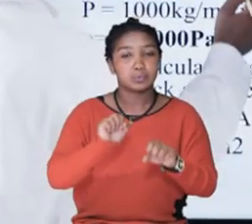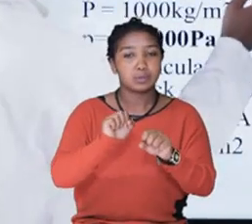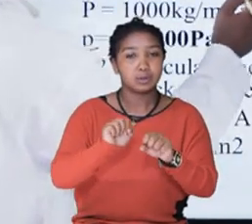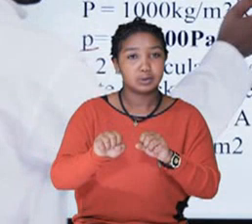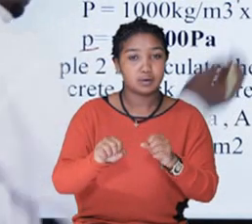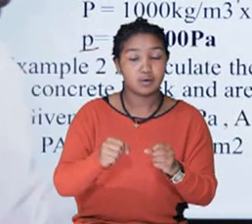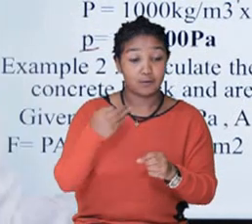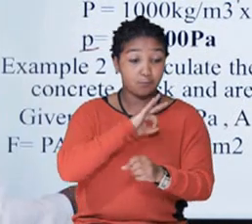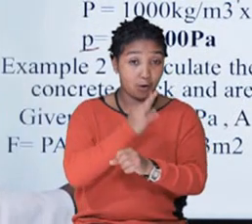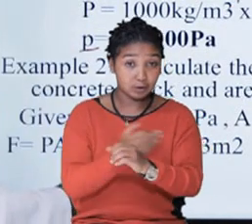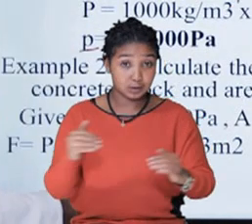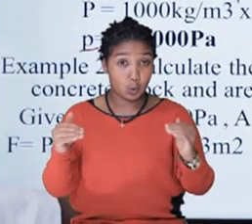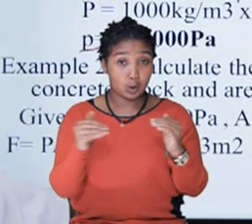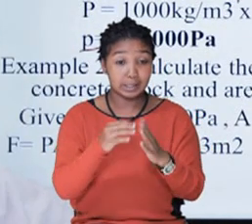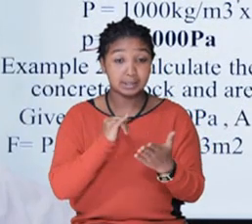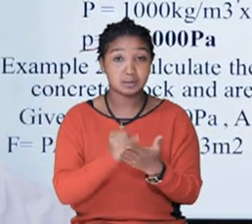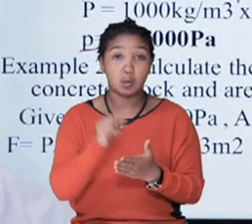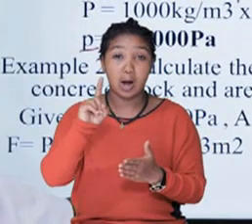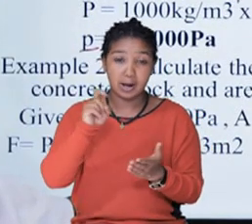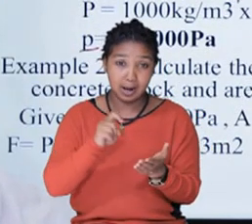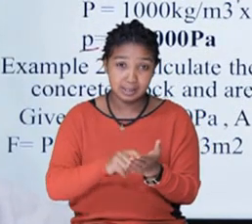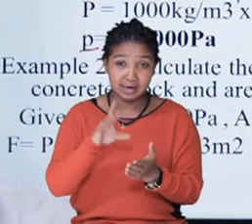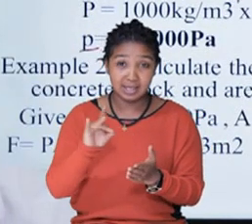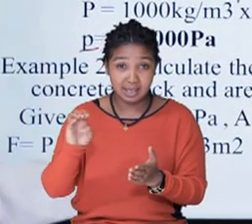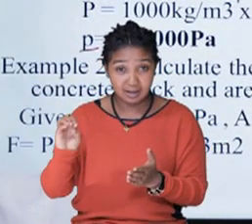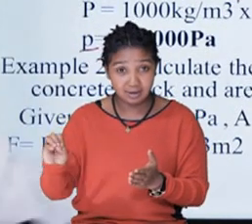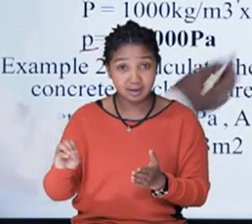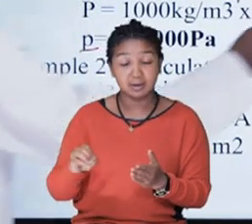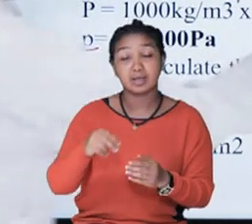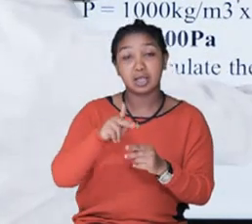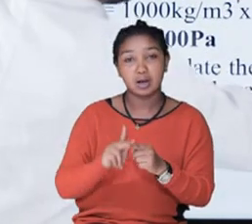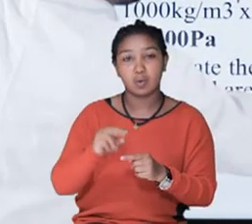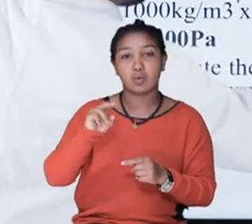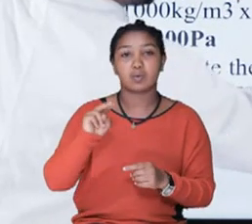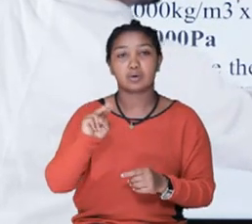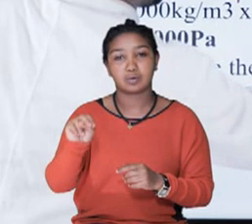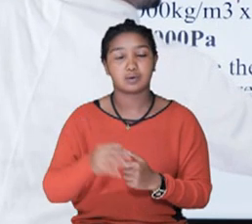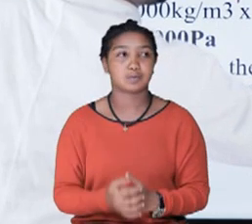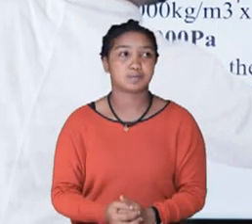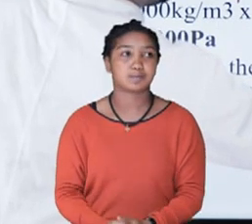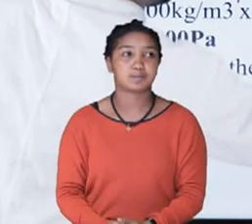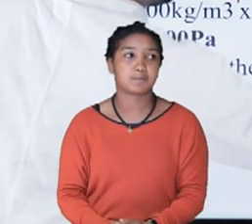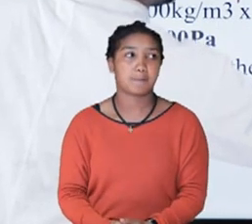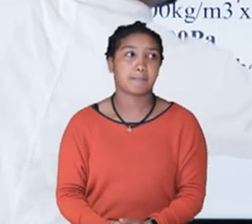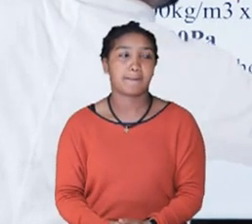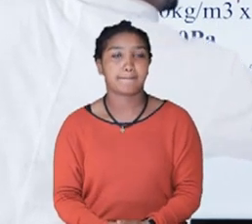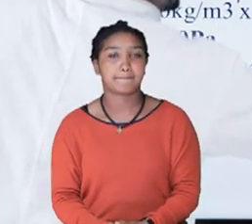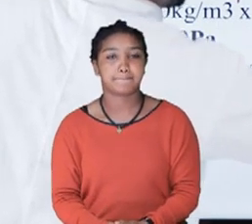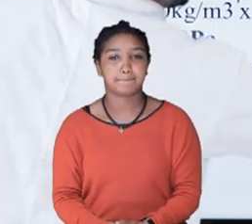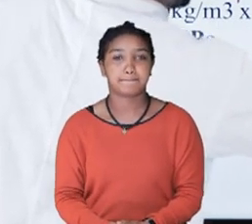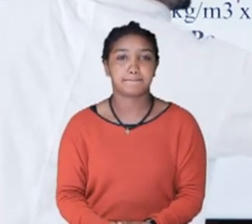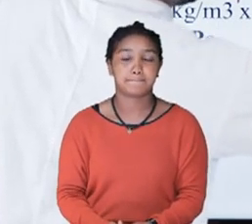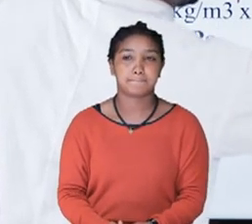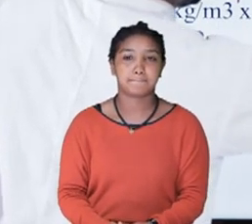So force is equals to, it is 118 kilo Newton. Force is equals to